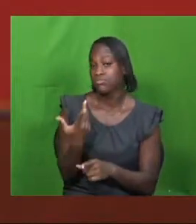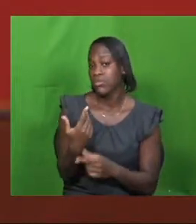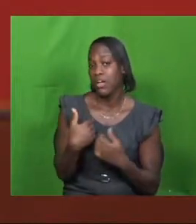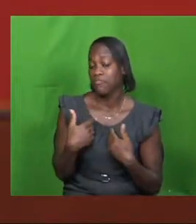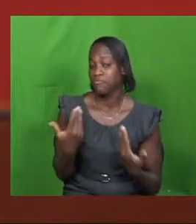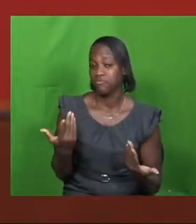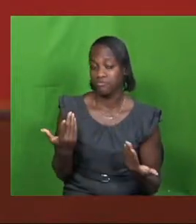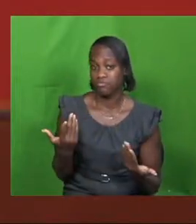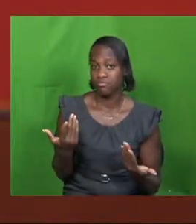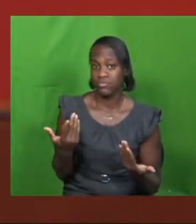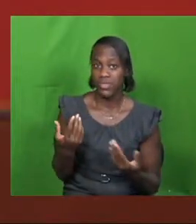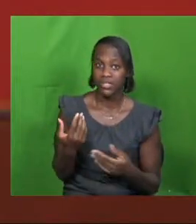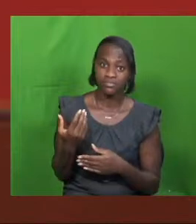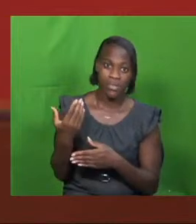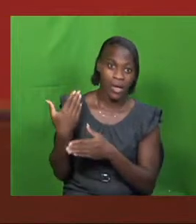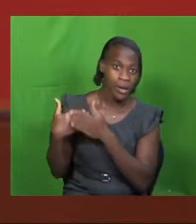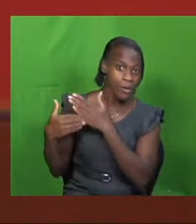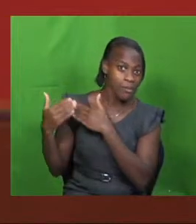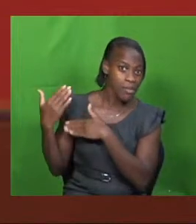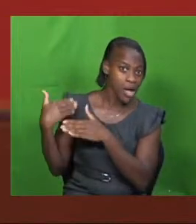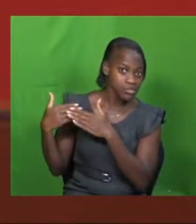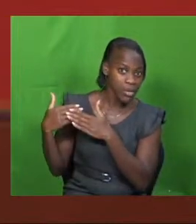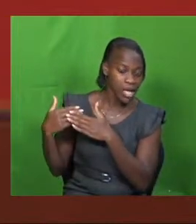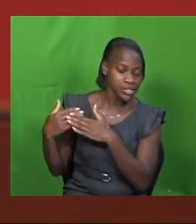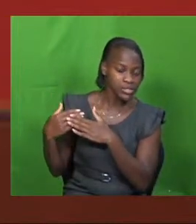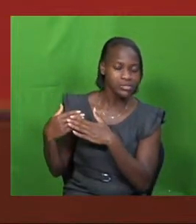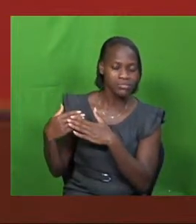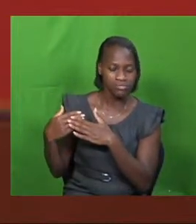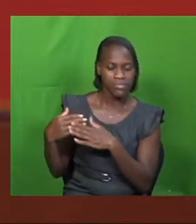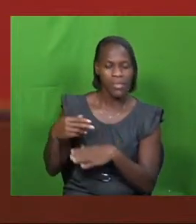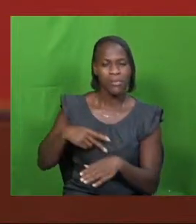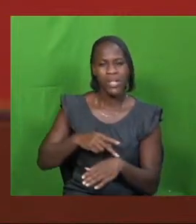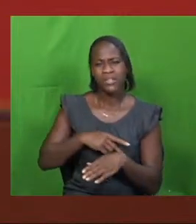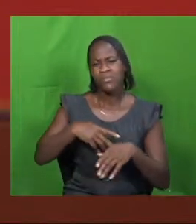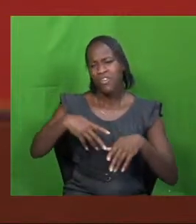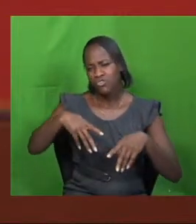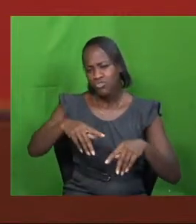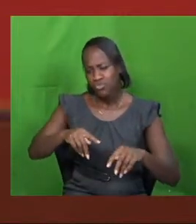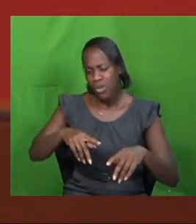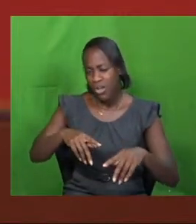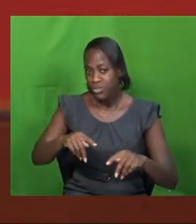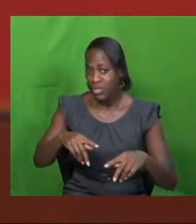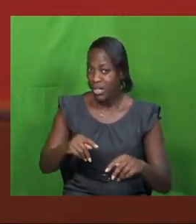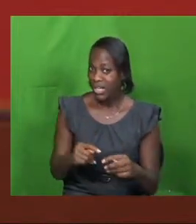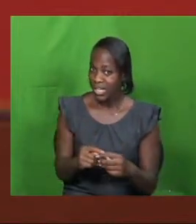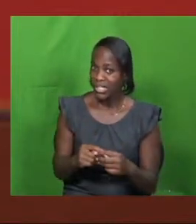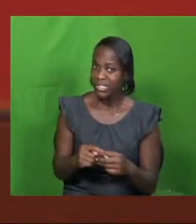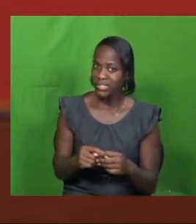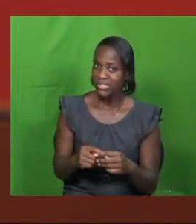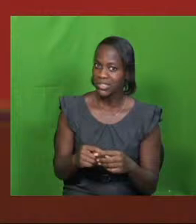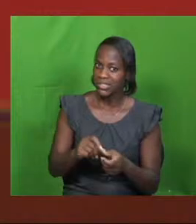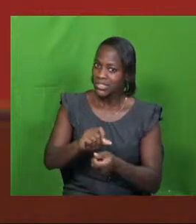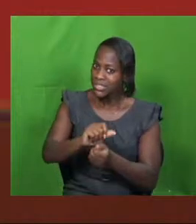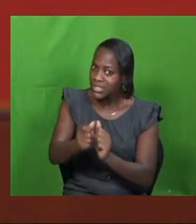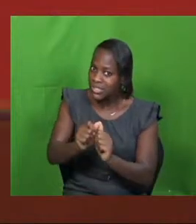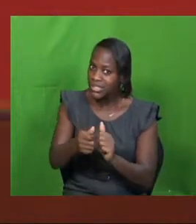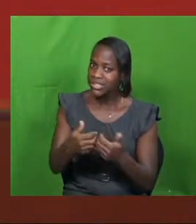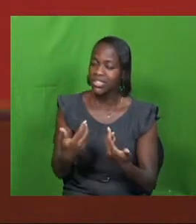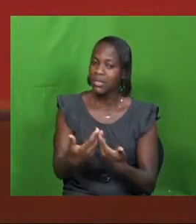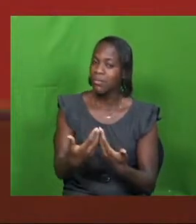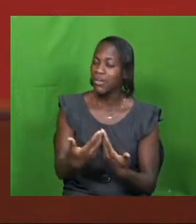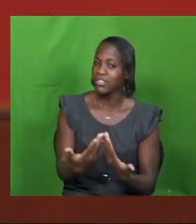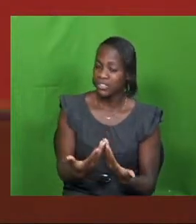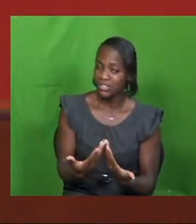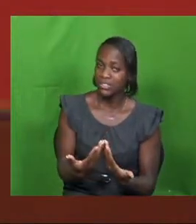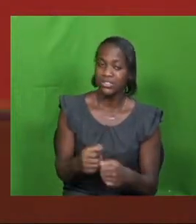And the previous parliaments have made efforts to try and get replacement.